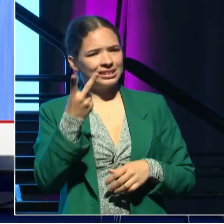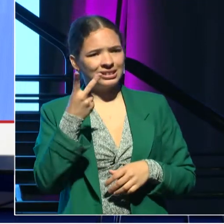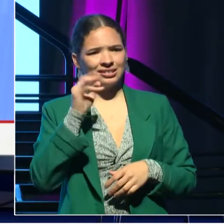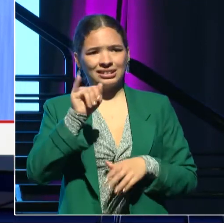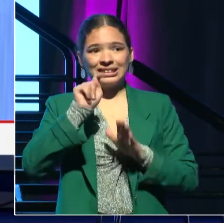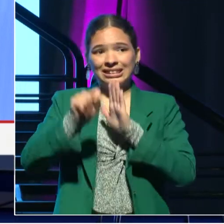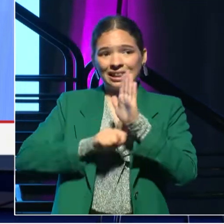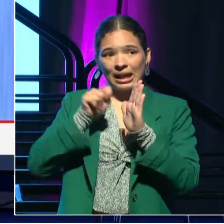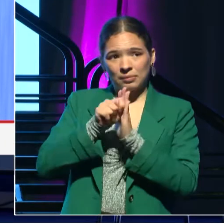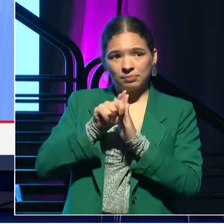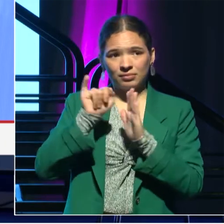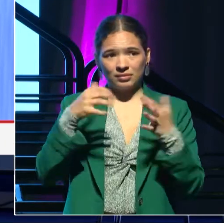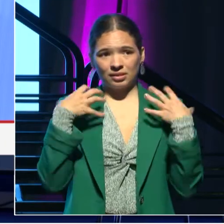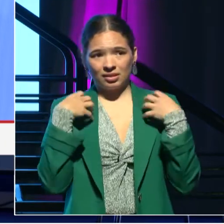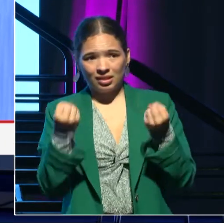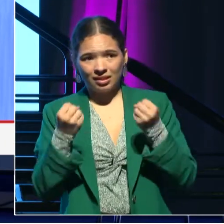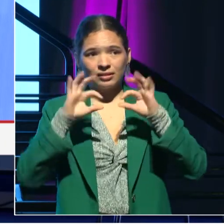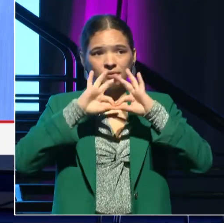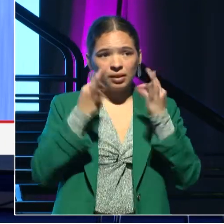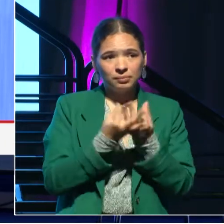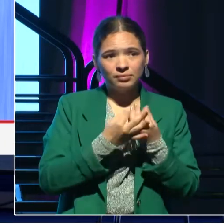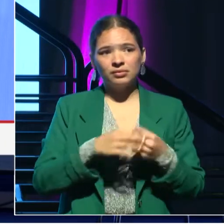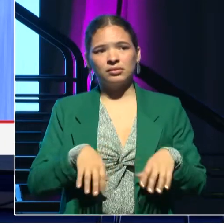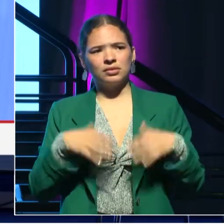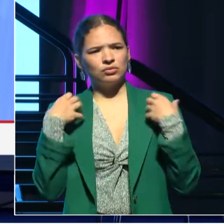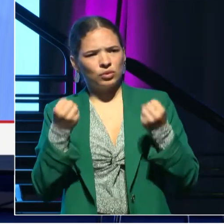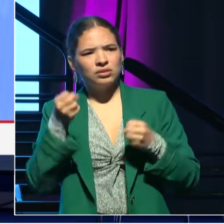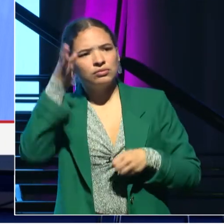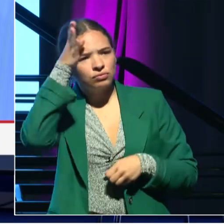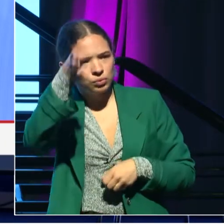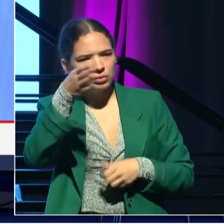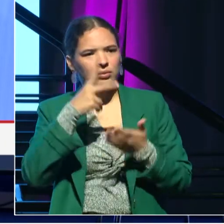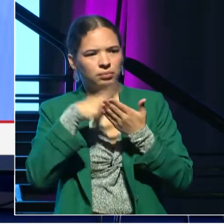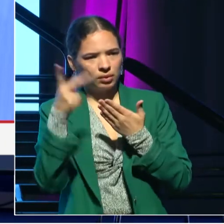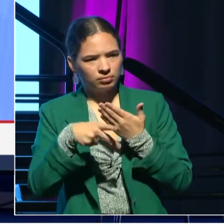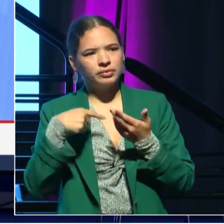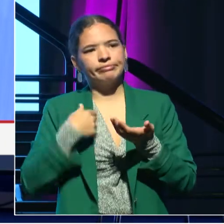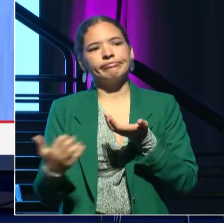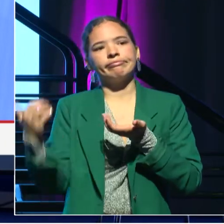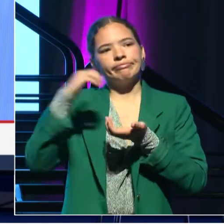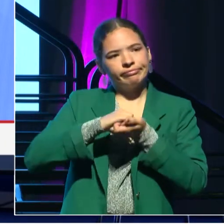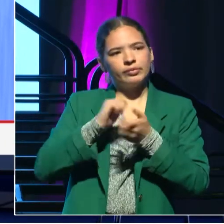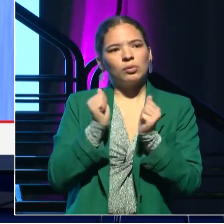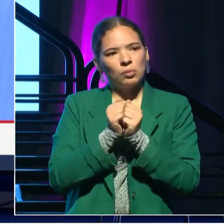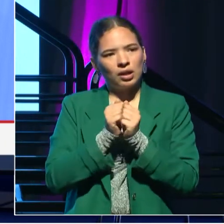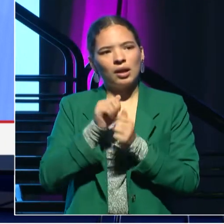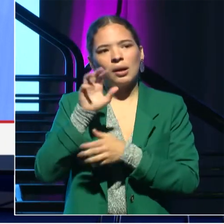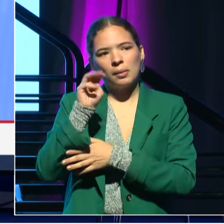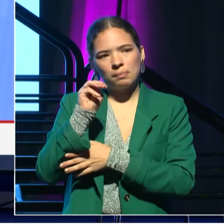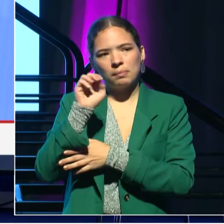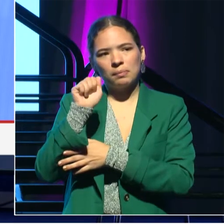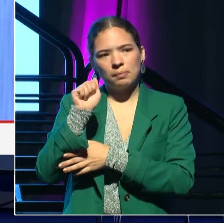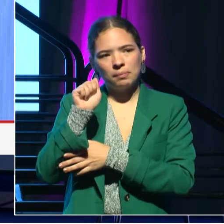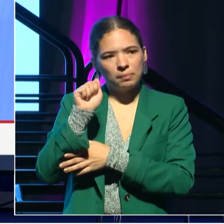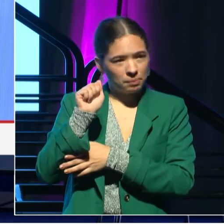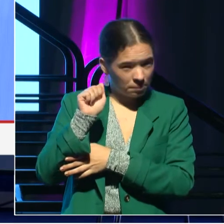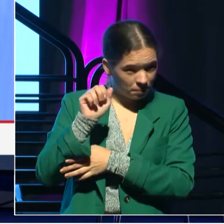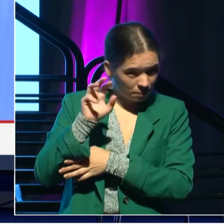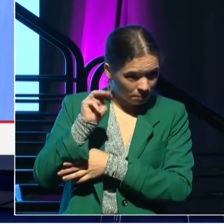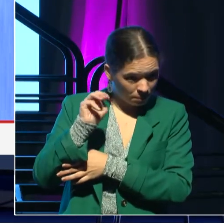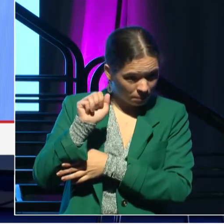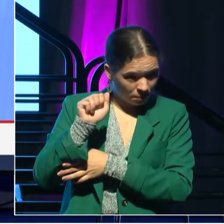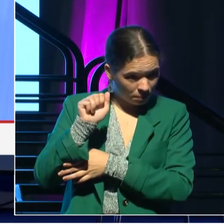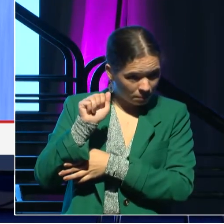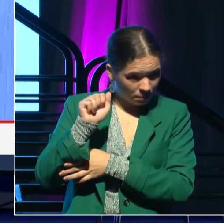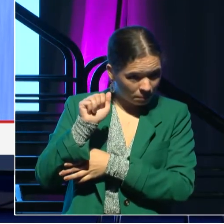Futures program. We're very proud to partner with Martha's Table in that effort, so thank you, Martha's Table, for your partnership and great